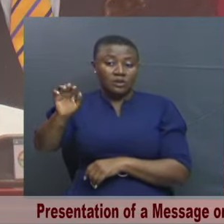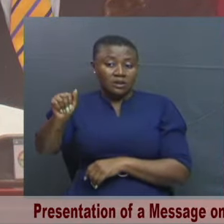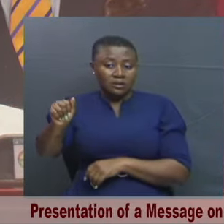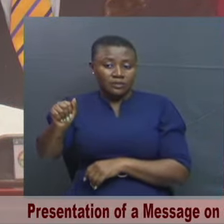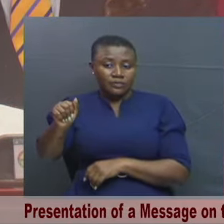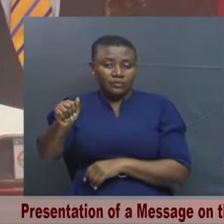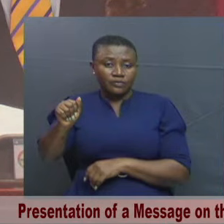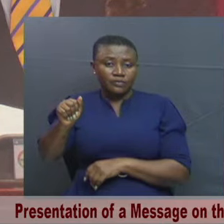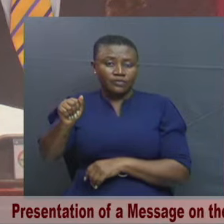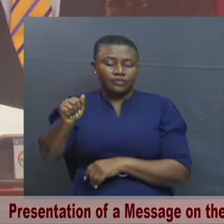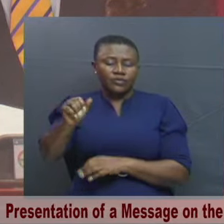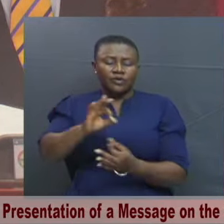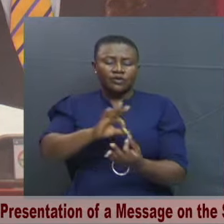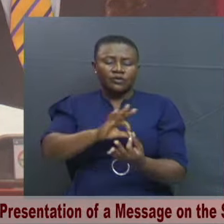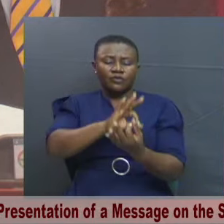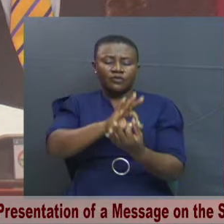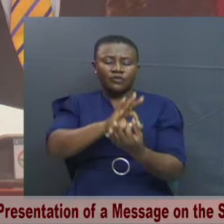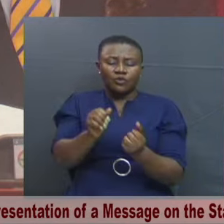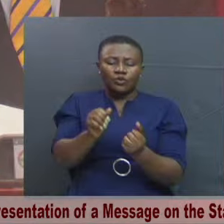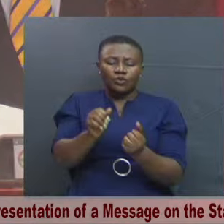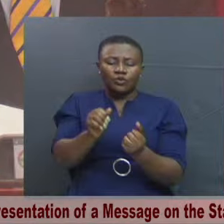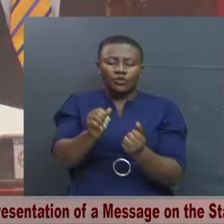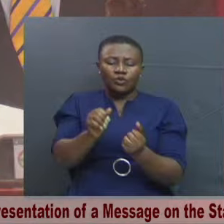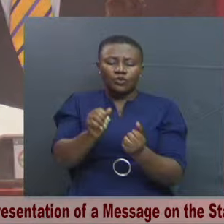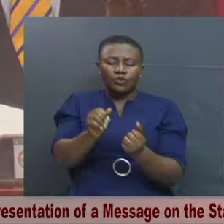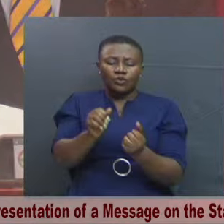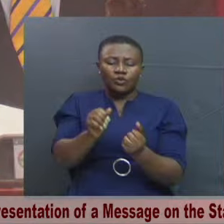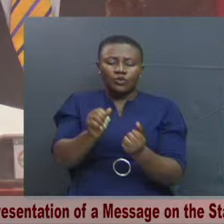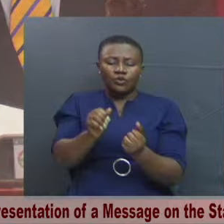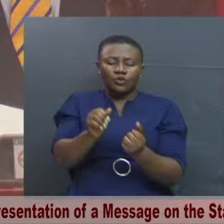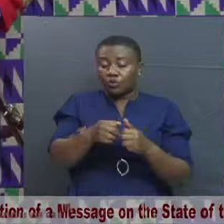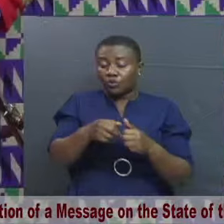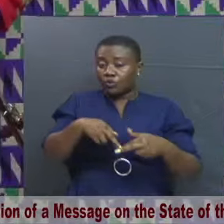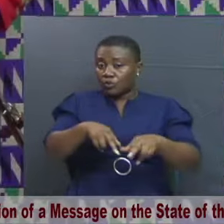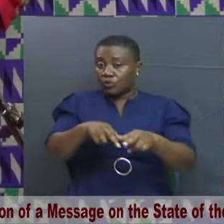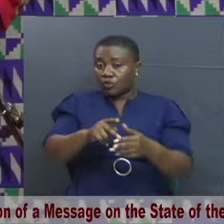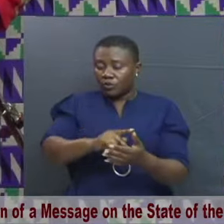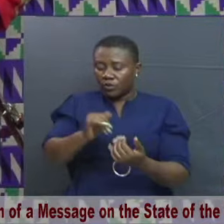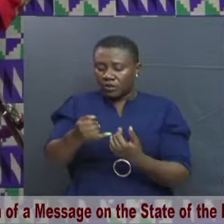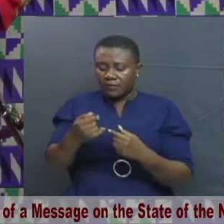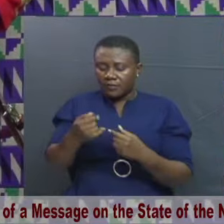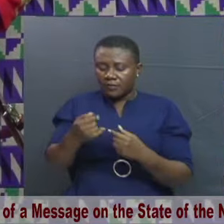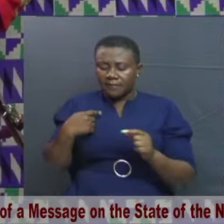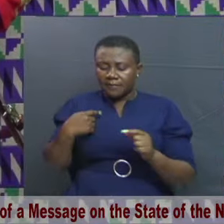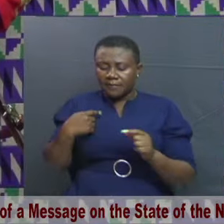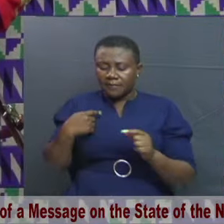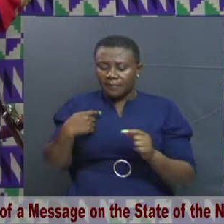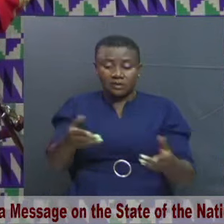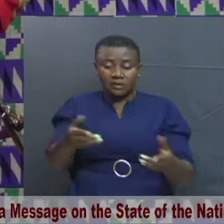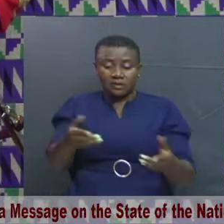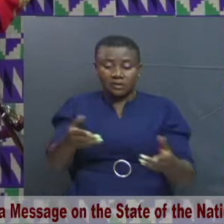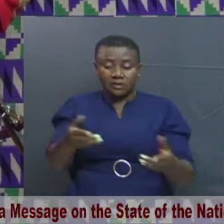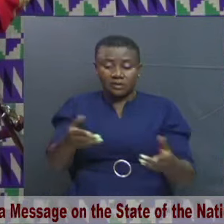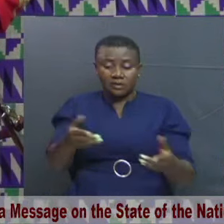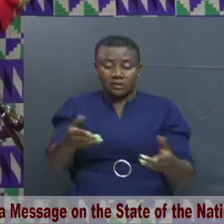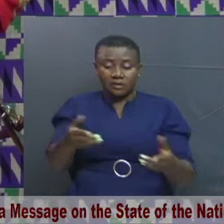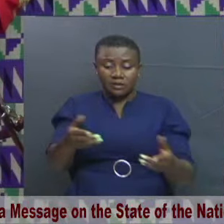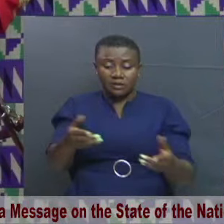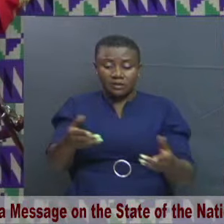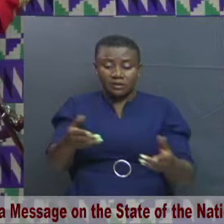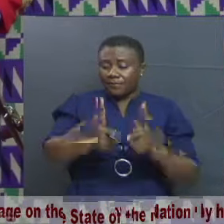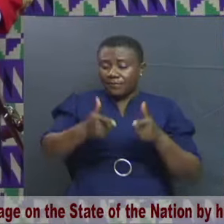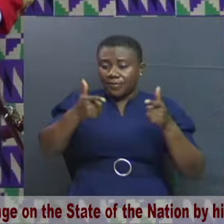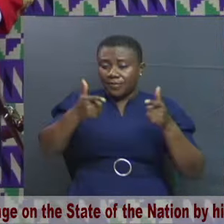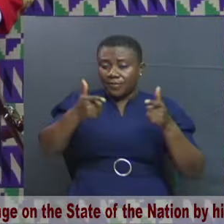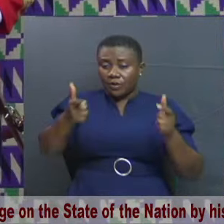faced with a similar problem about road projects I came to the house armed with a fat book that had the